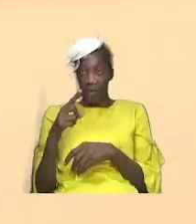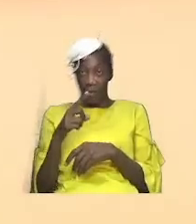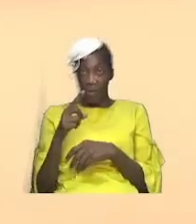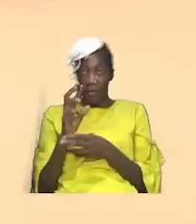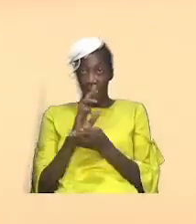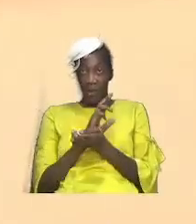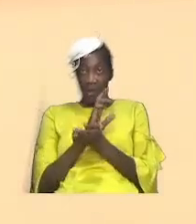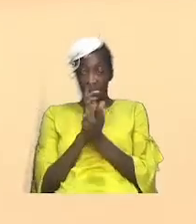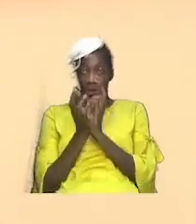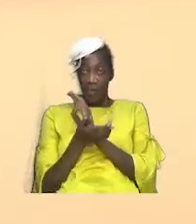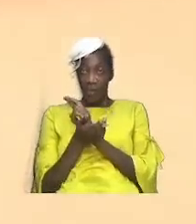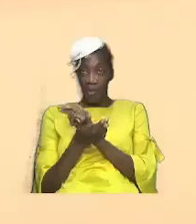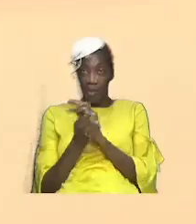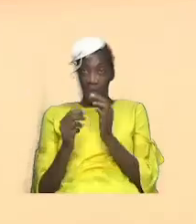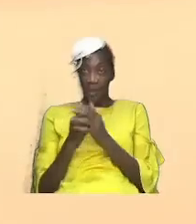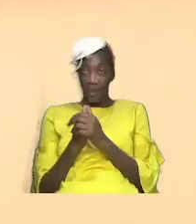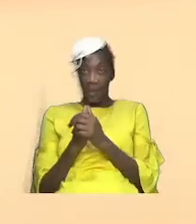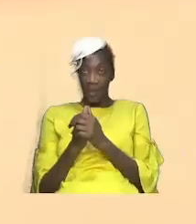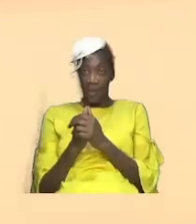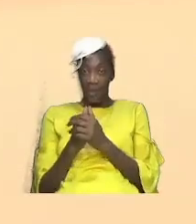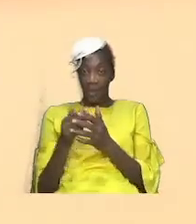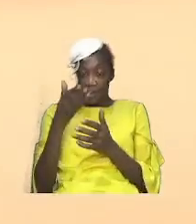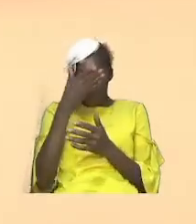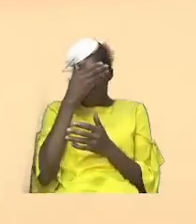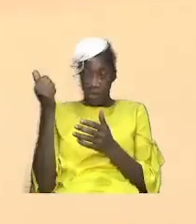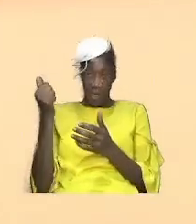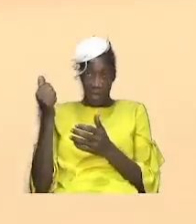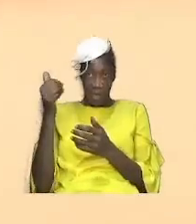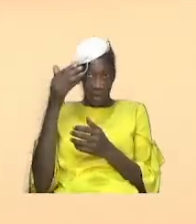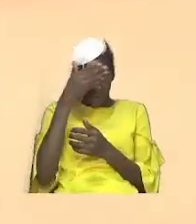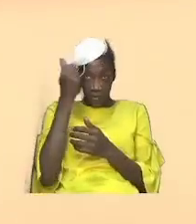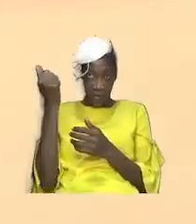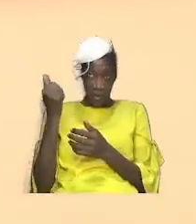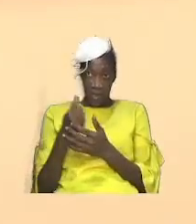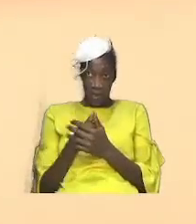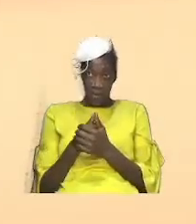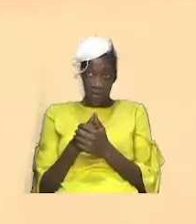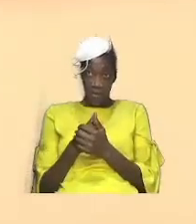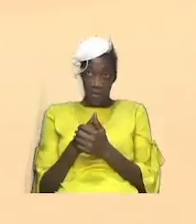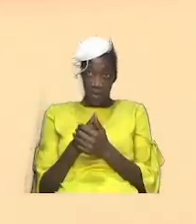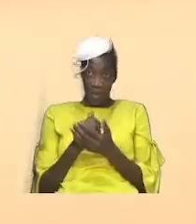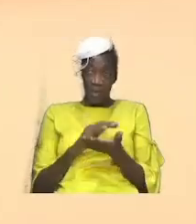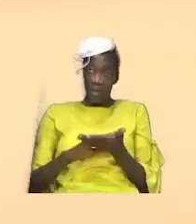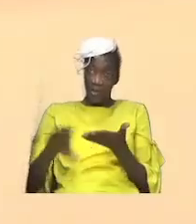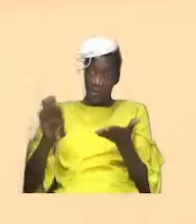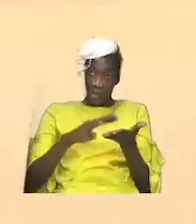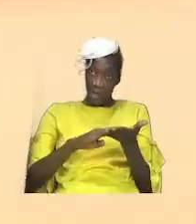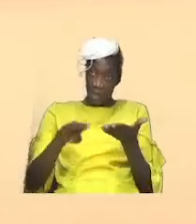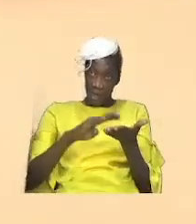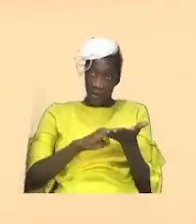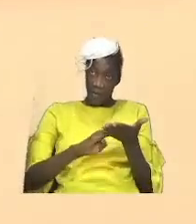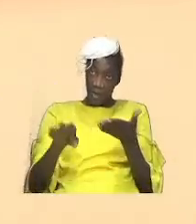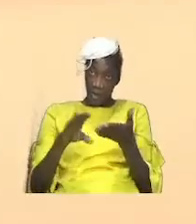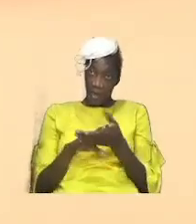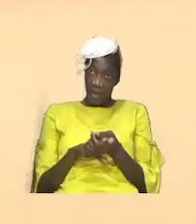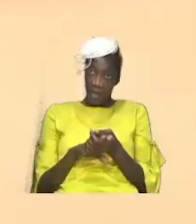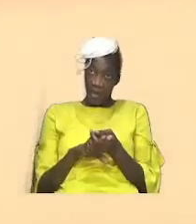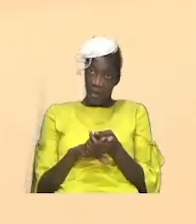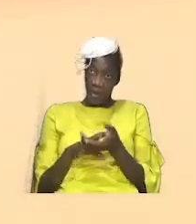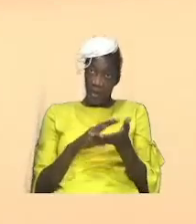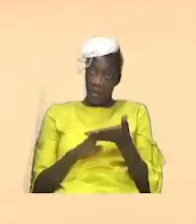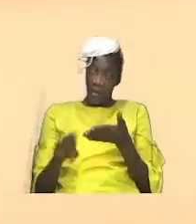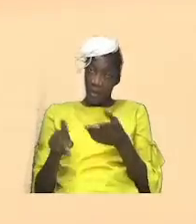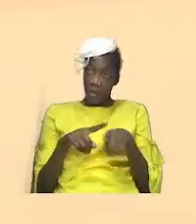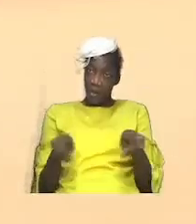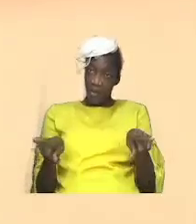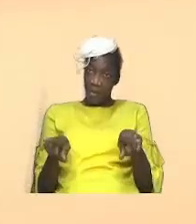For he's just and he's faithful and he's merciful. He's going to forgive them. But what about the